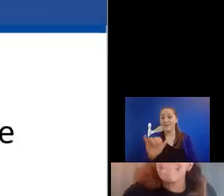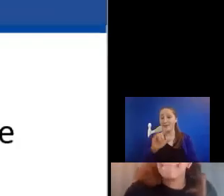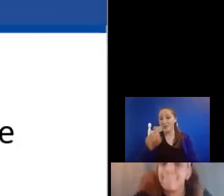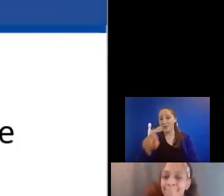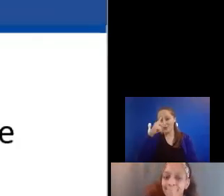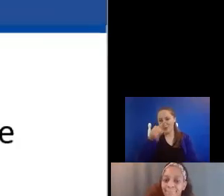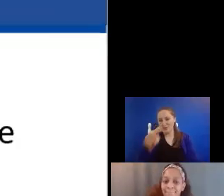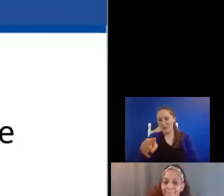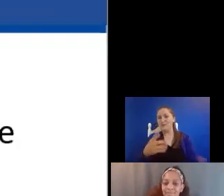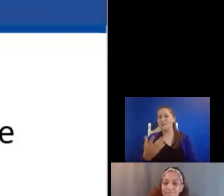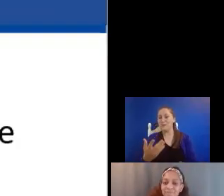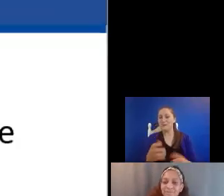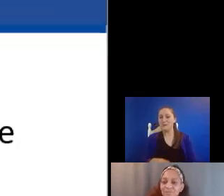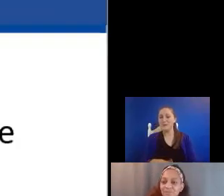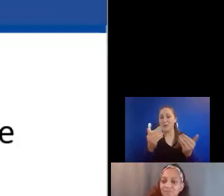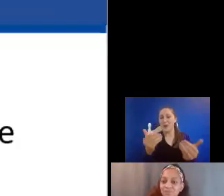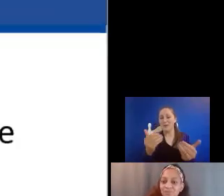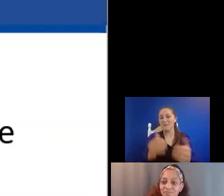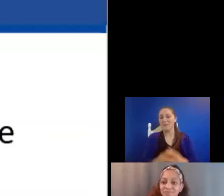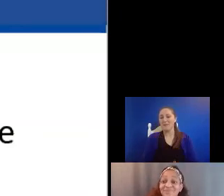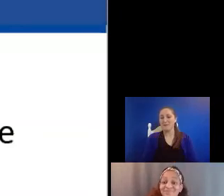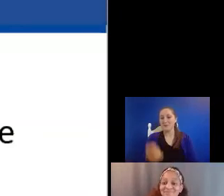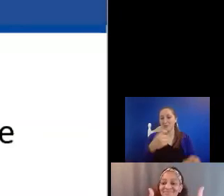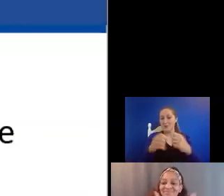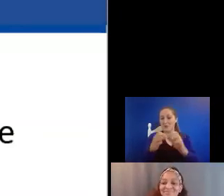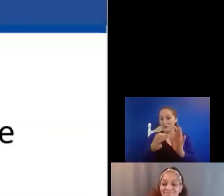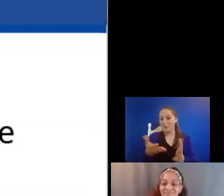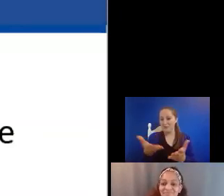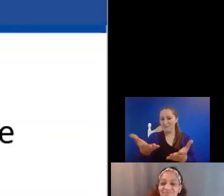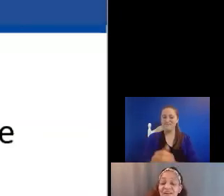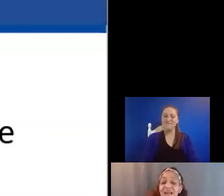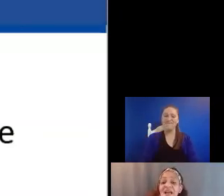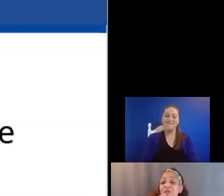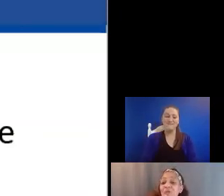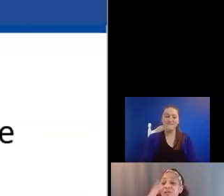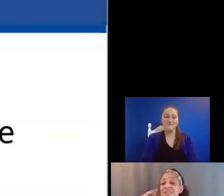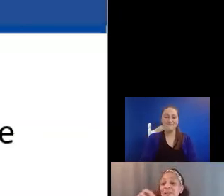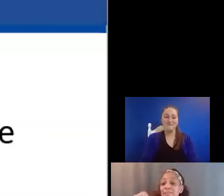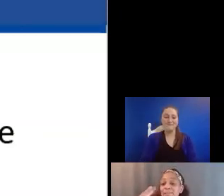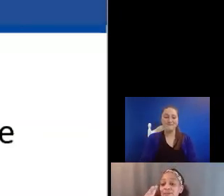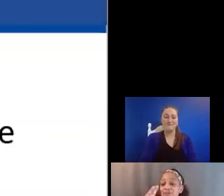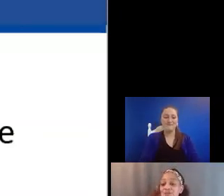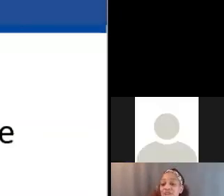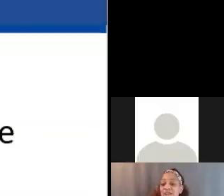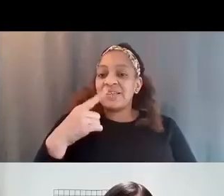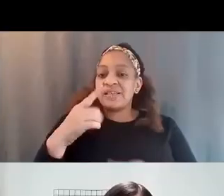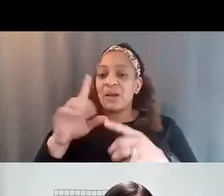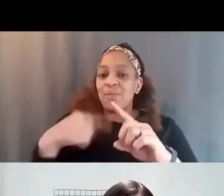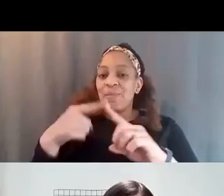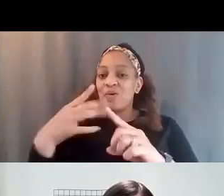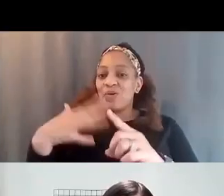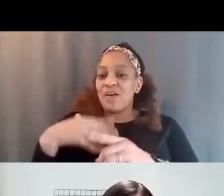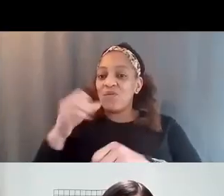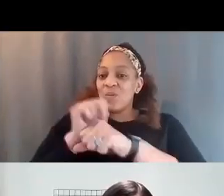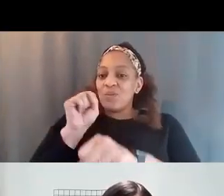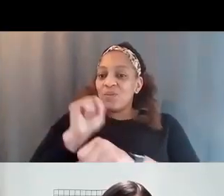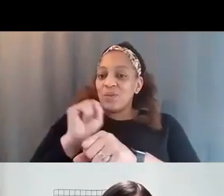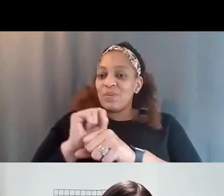you, so go ahead. Okay, so I Dr. just want to Barawi. say in Michigan, as part of our employment first work,